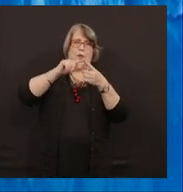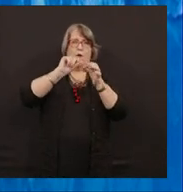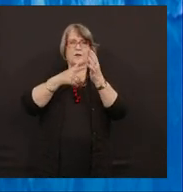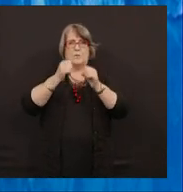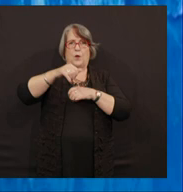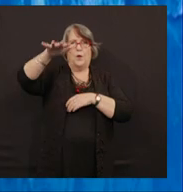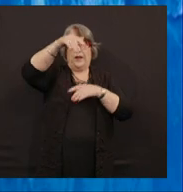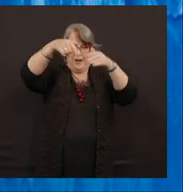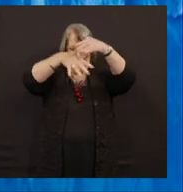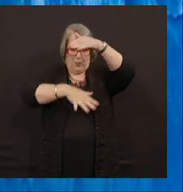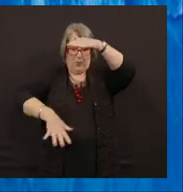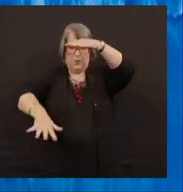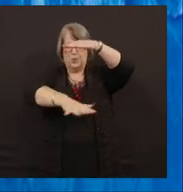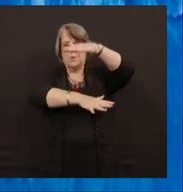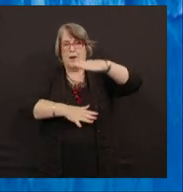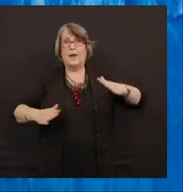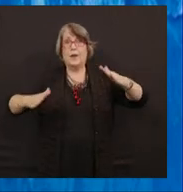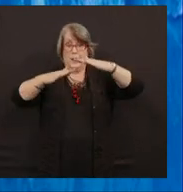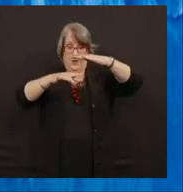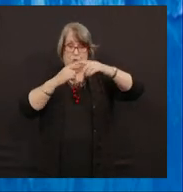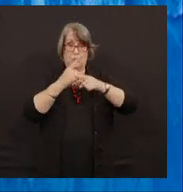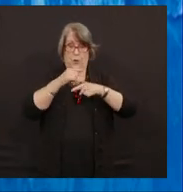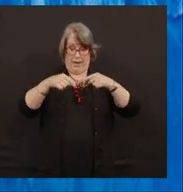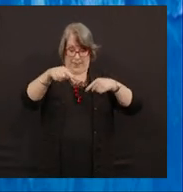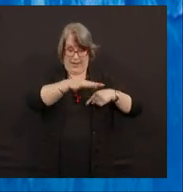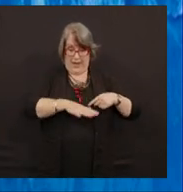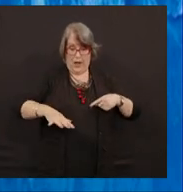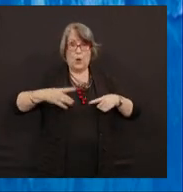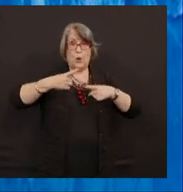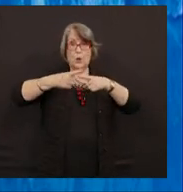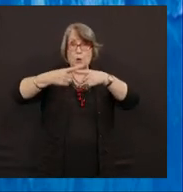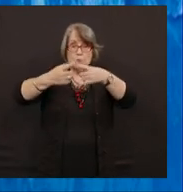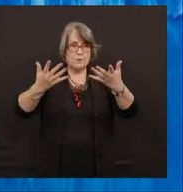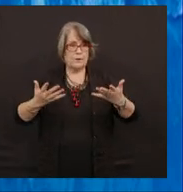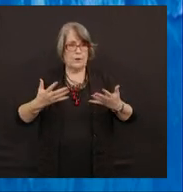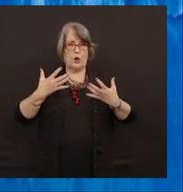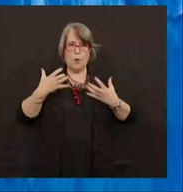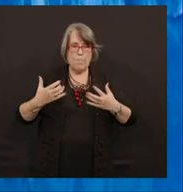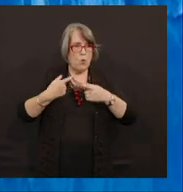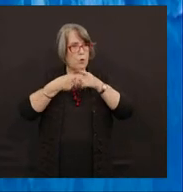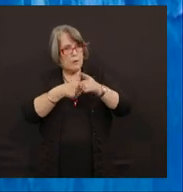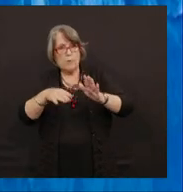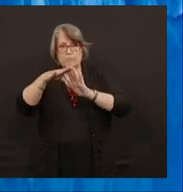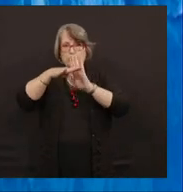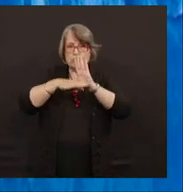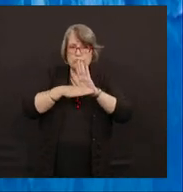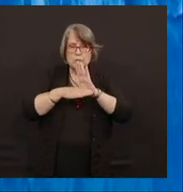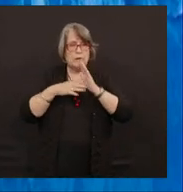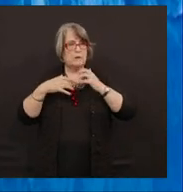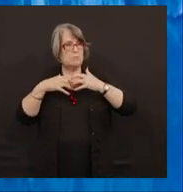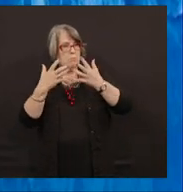iceberg. And by talking about the things that we can do urgently, by putting in more compliance measures, by putting in